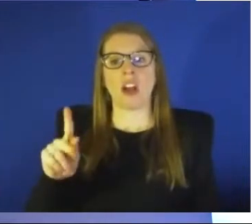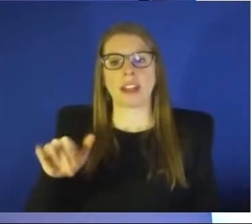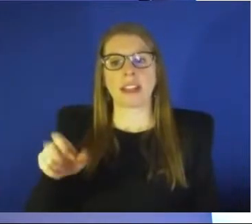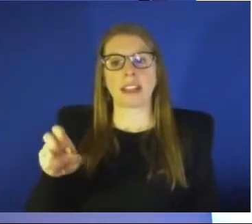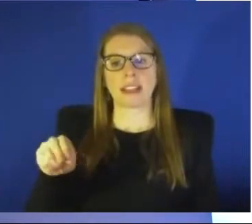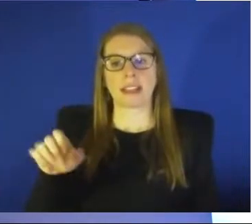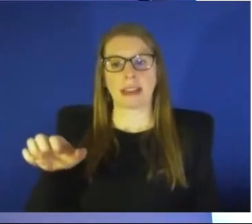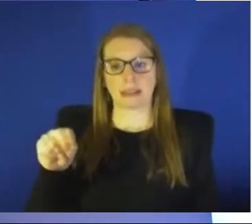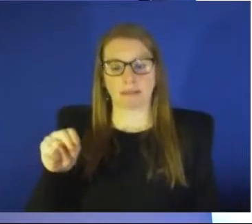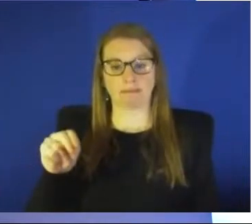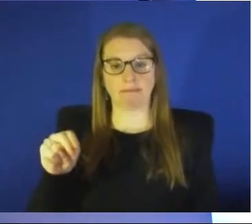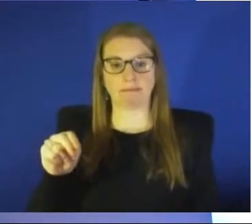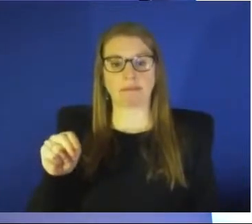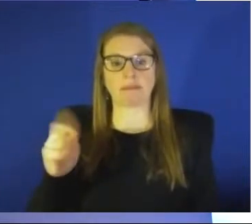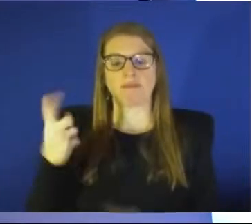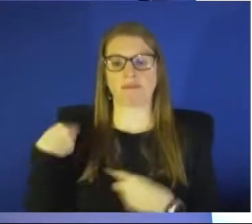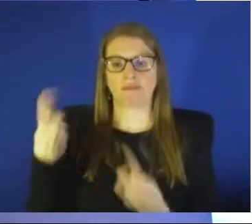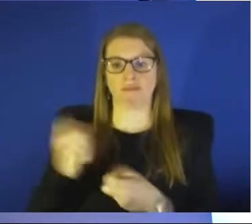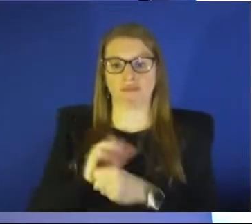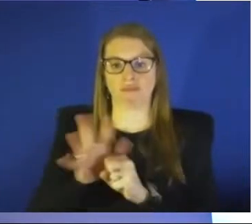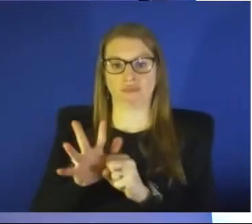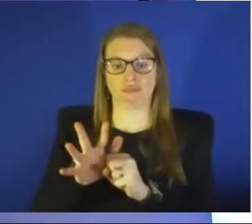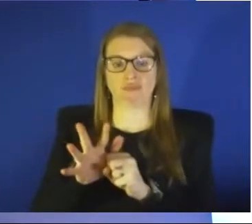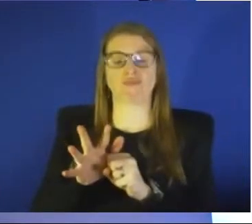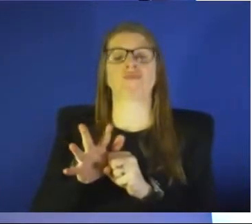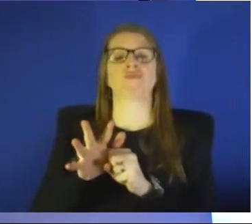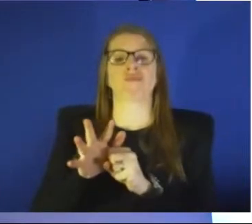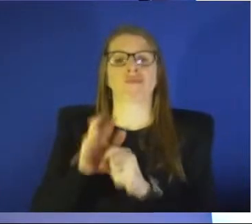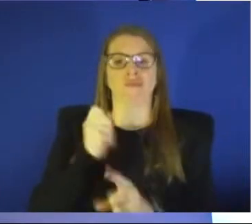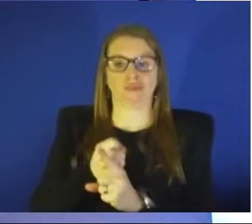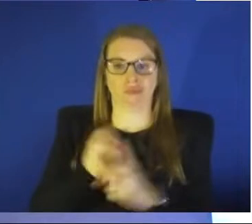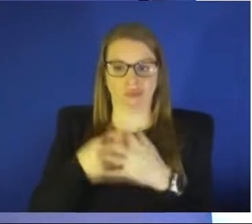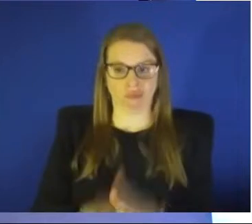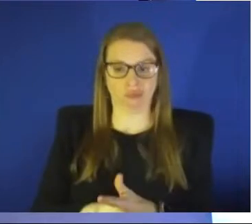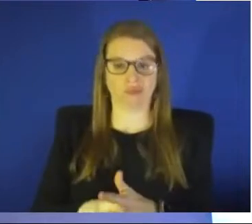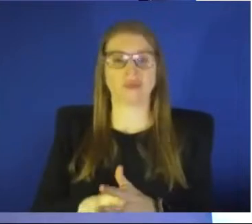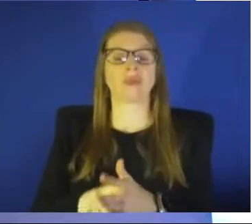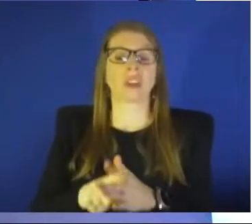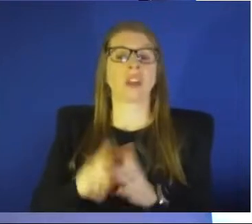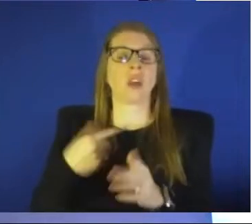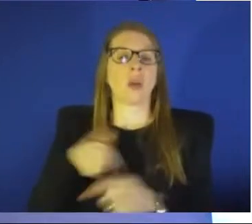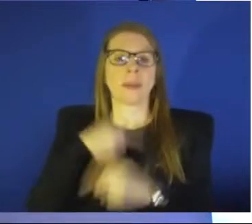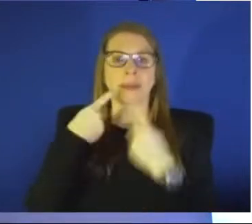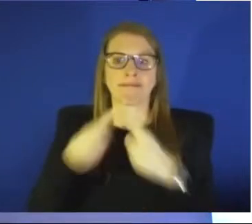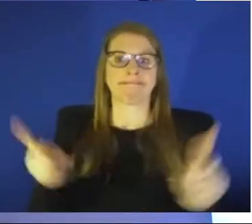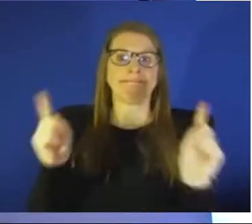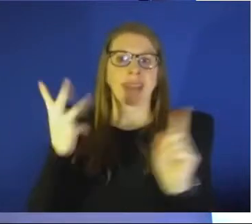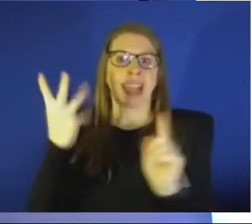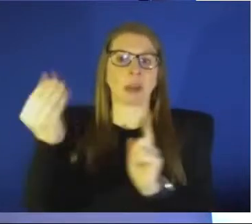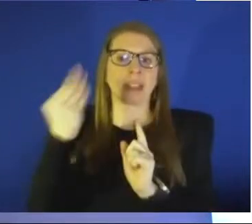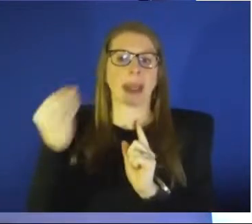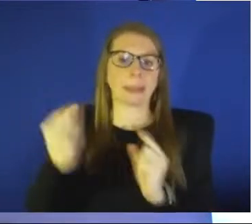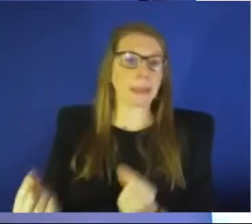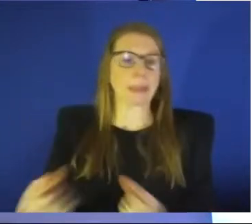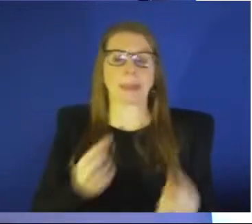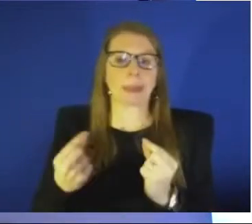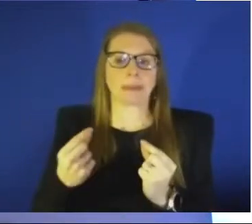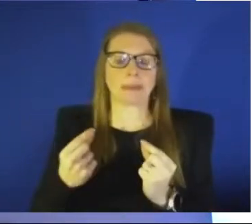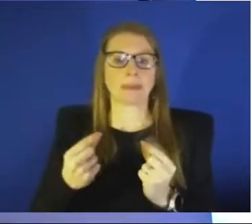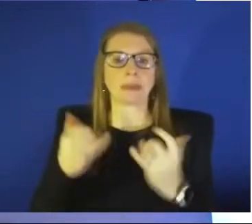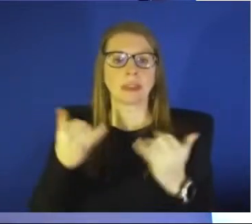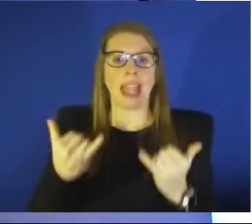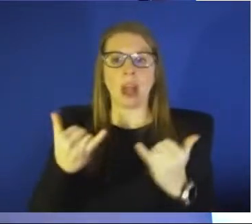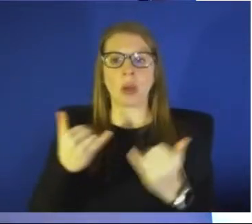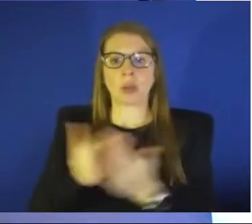since the pandemic began to spend more time outside, and which is such a good thing, and so many more people are doing that. We also have new variants that are popping up,